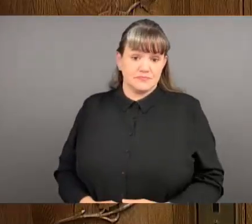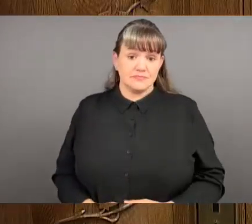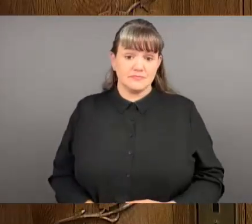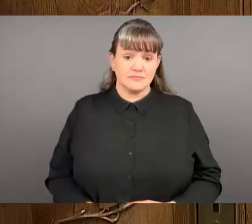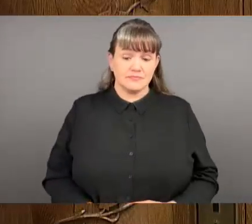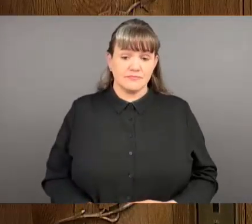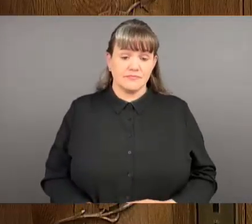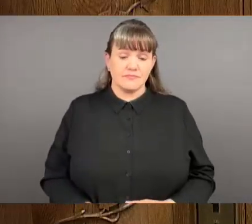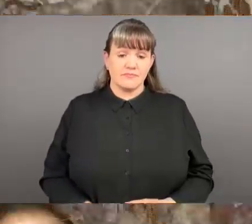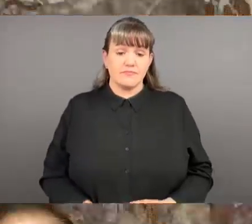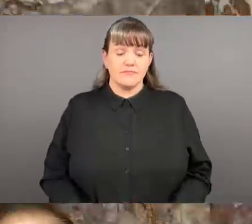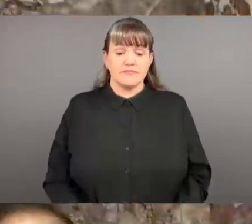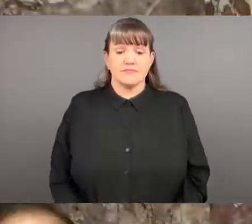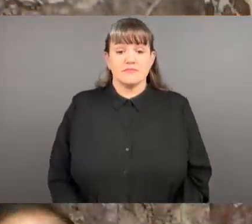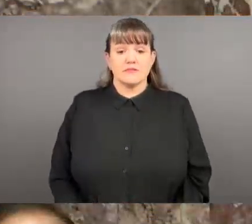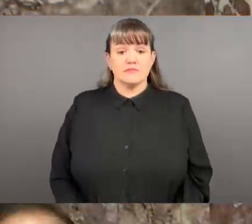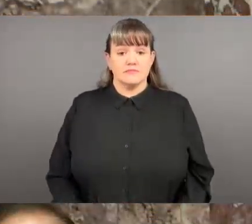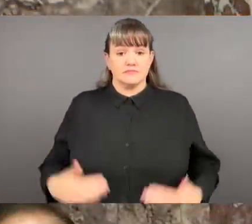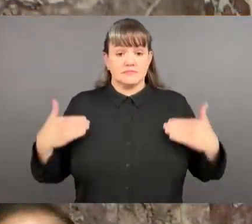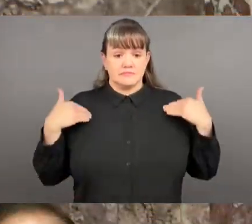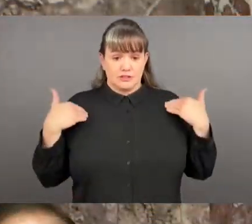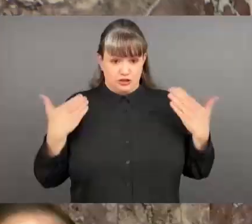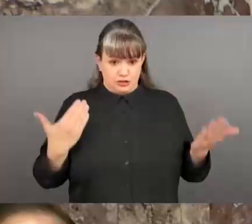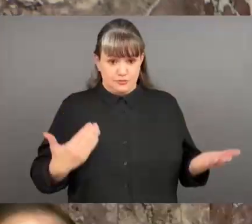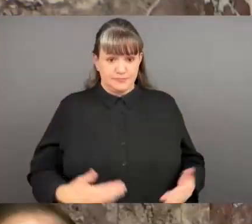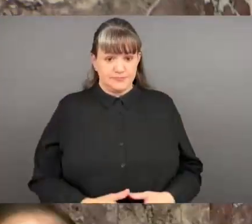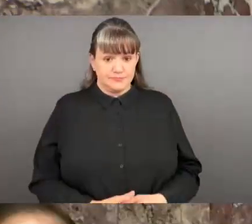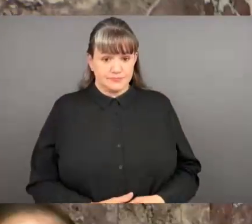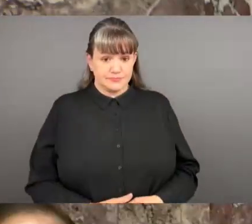Minister. Well, Honourable Speaker, the last target was met by the